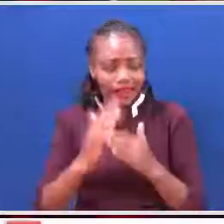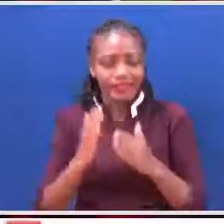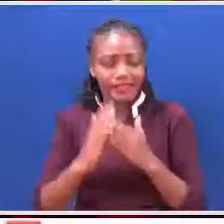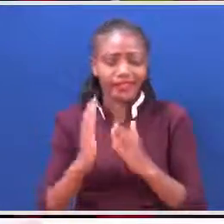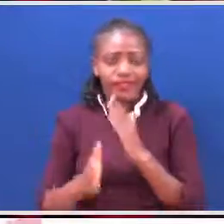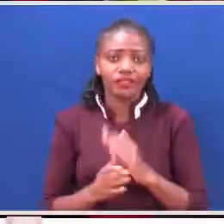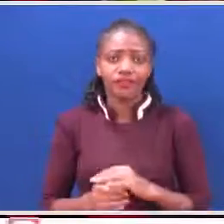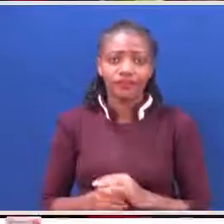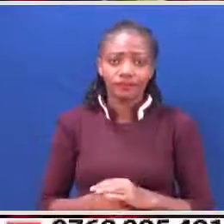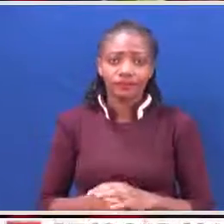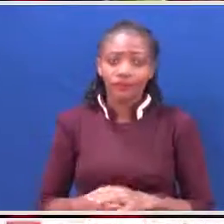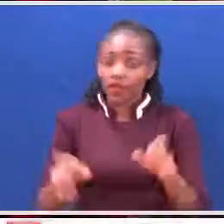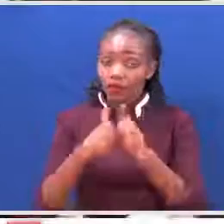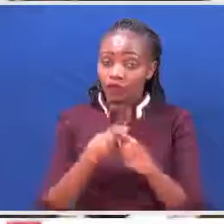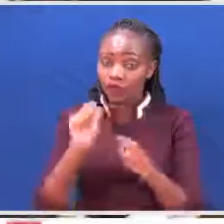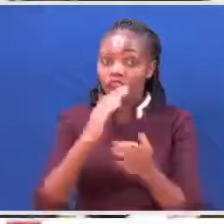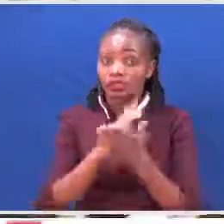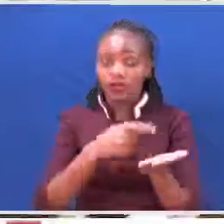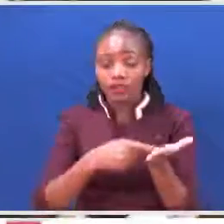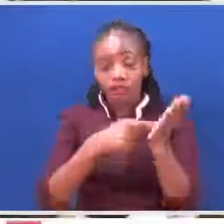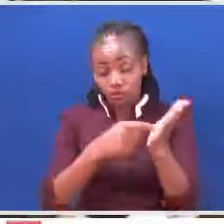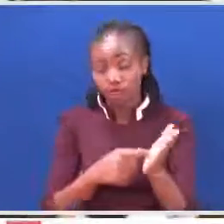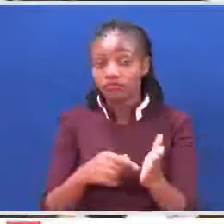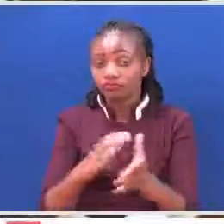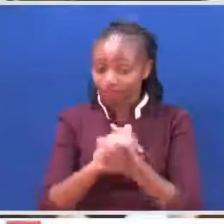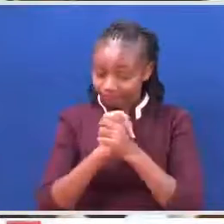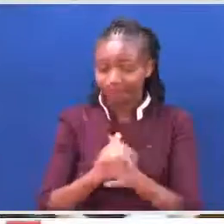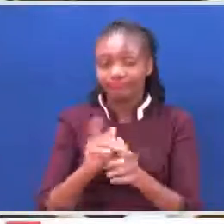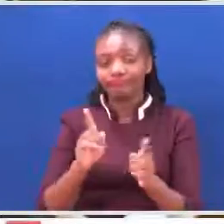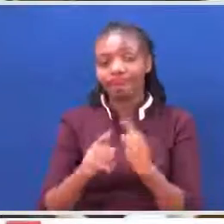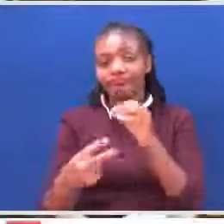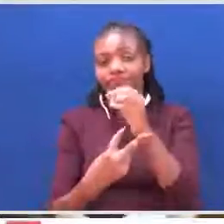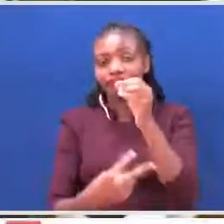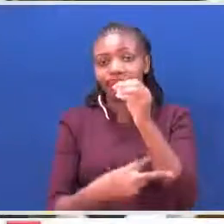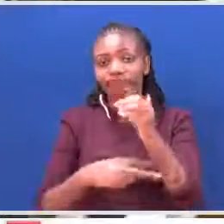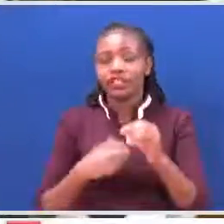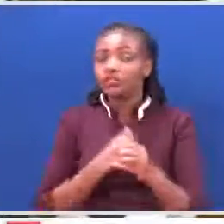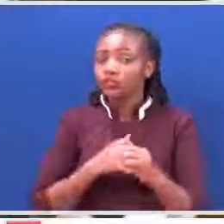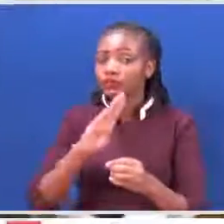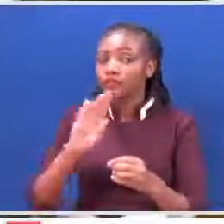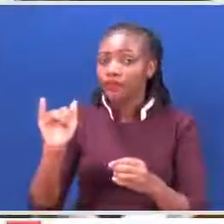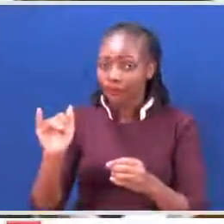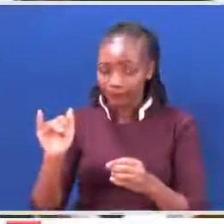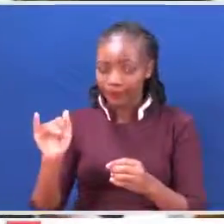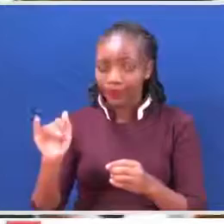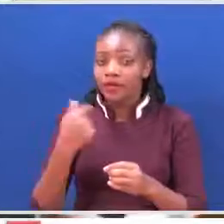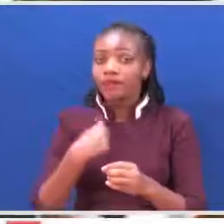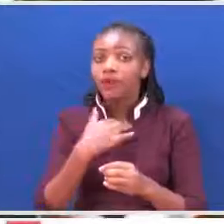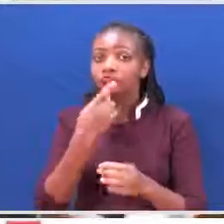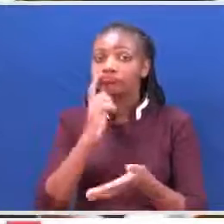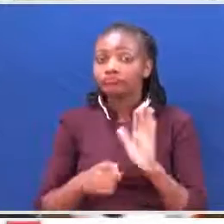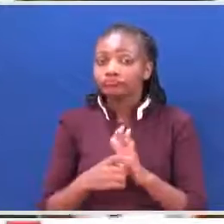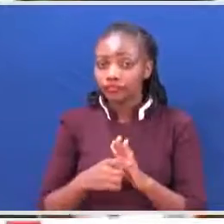subsequent Building Bridges initiative. This doctrine that we're talking about, reconciling with your opponents for the sake of